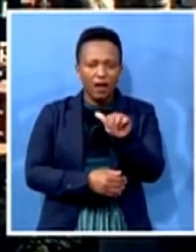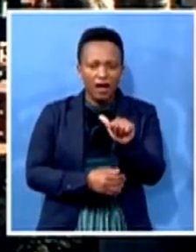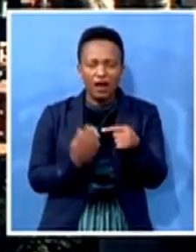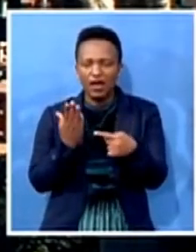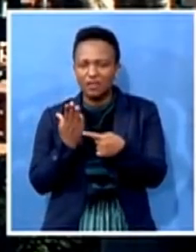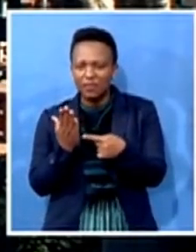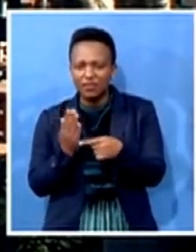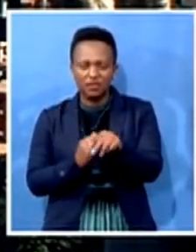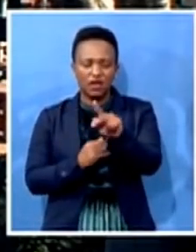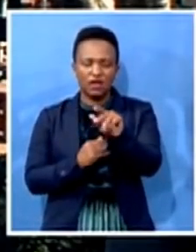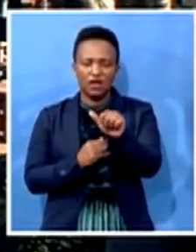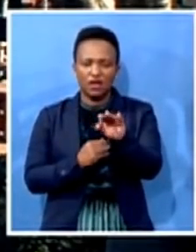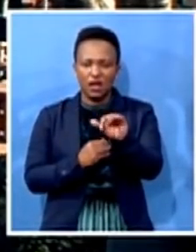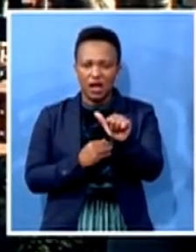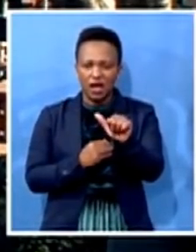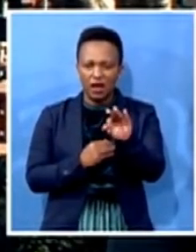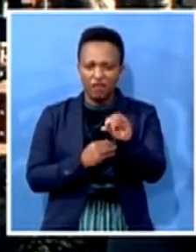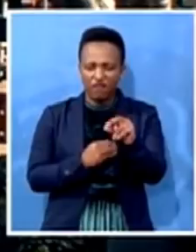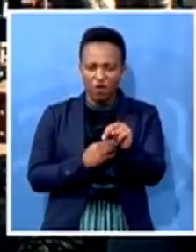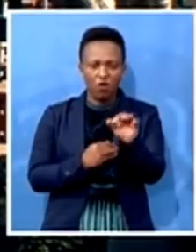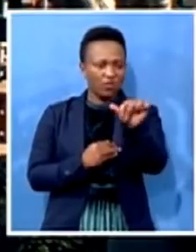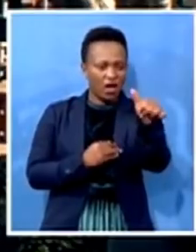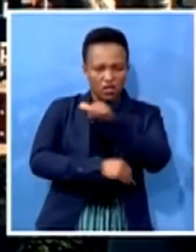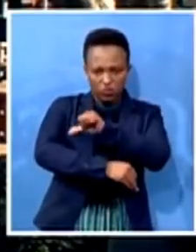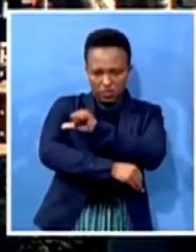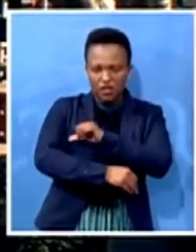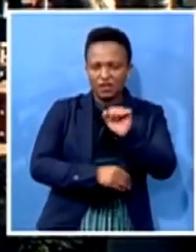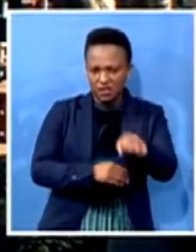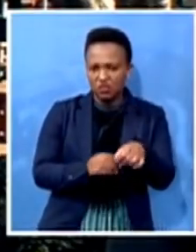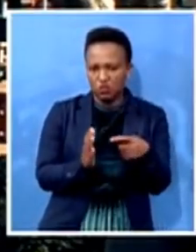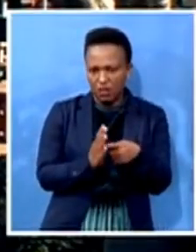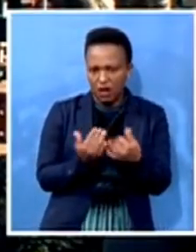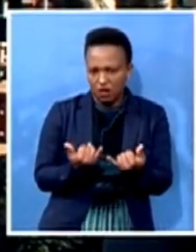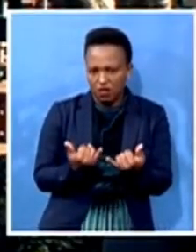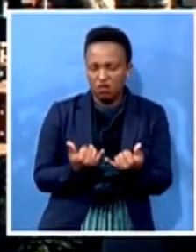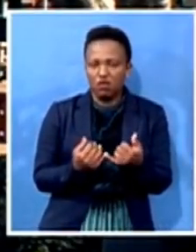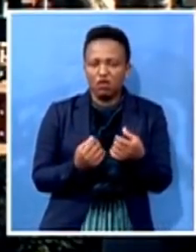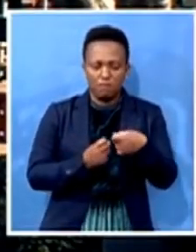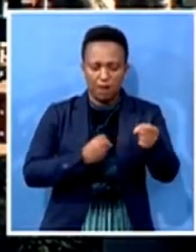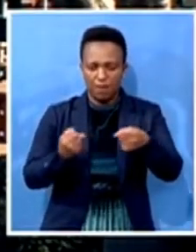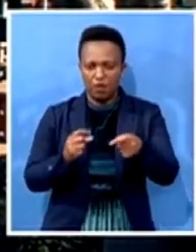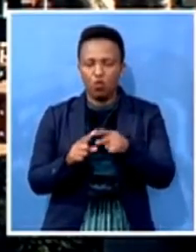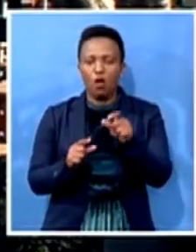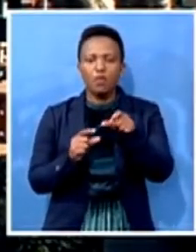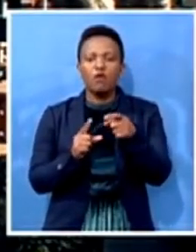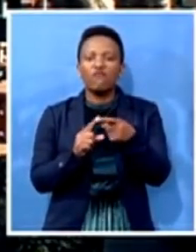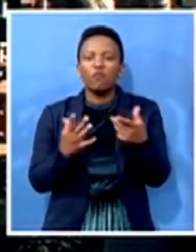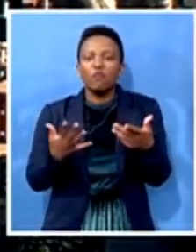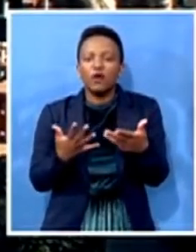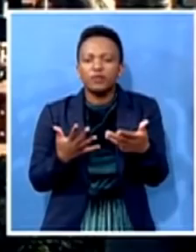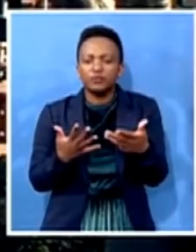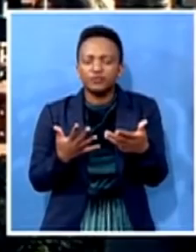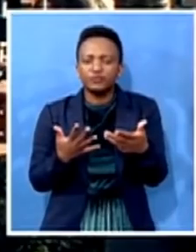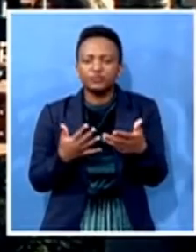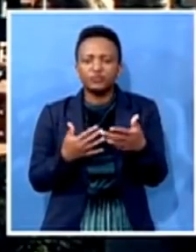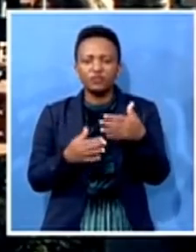these facilities will also be actually run purely by people who are coming from outside the department. We